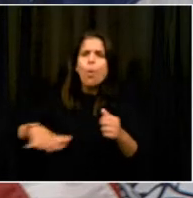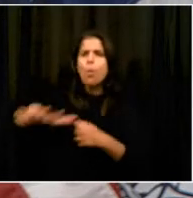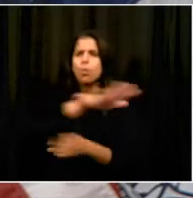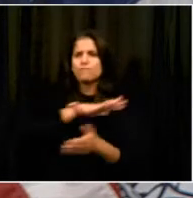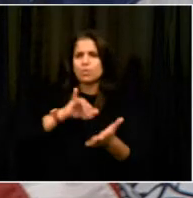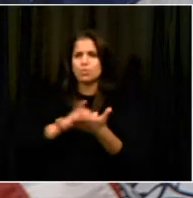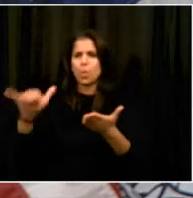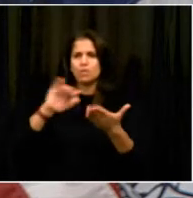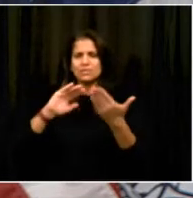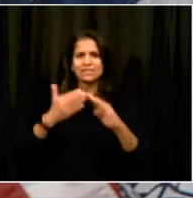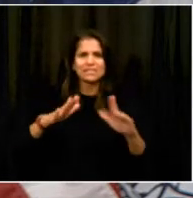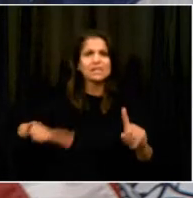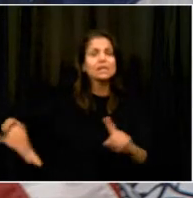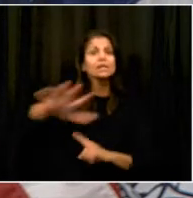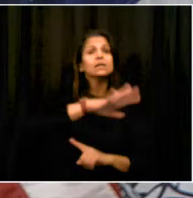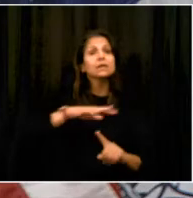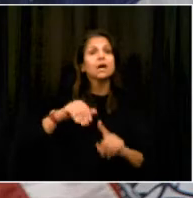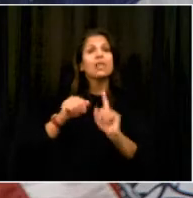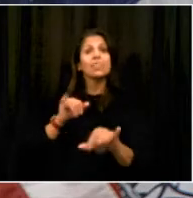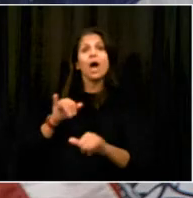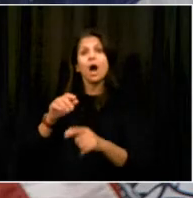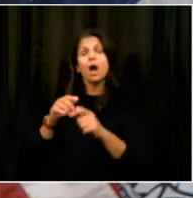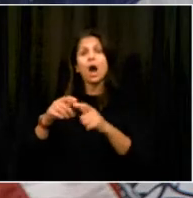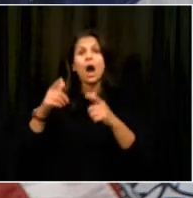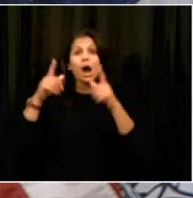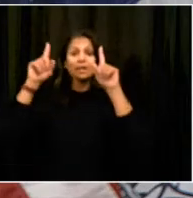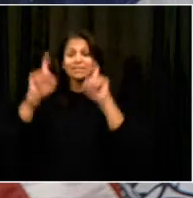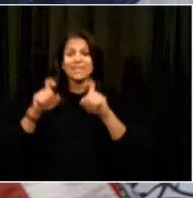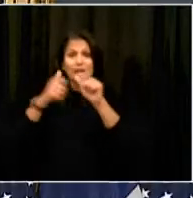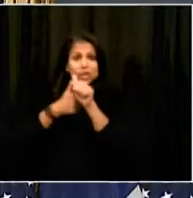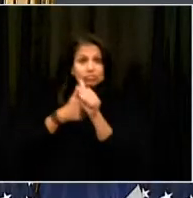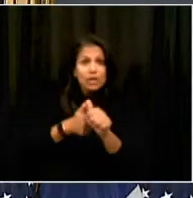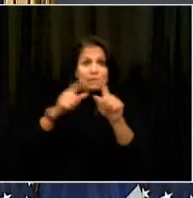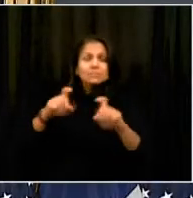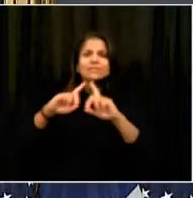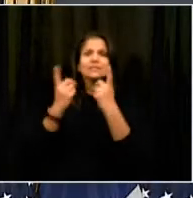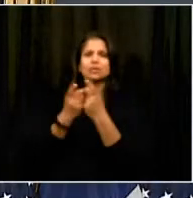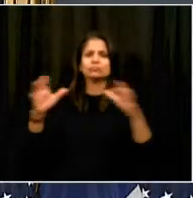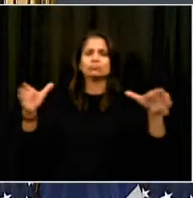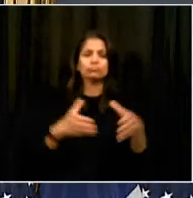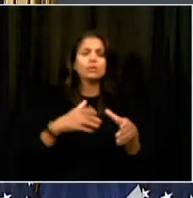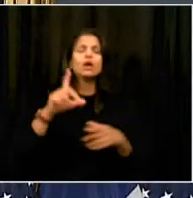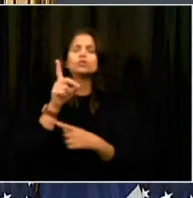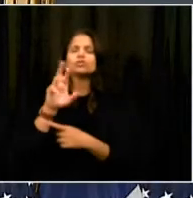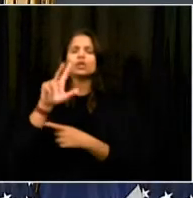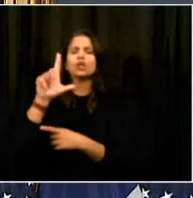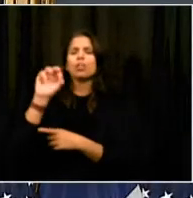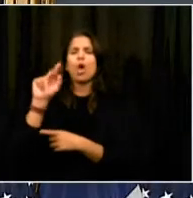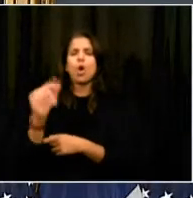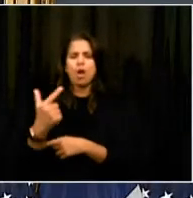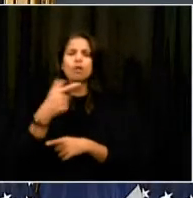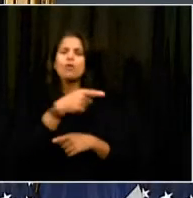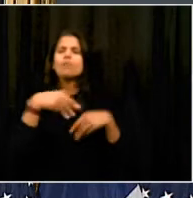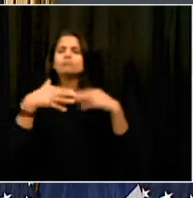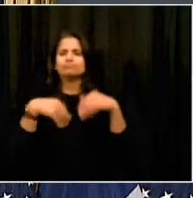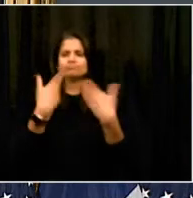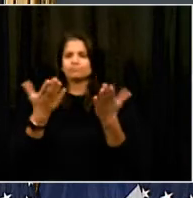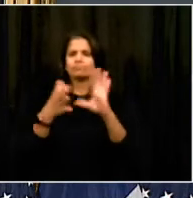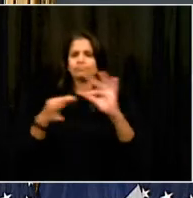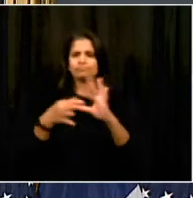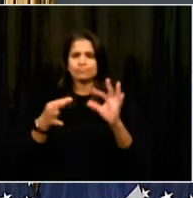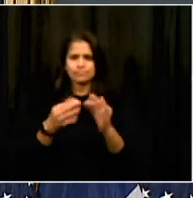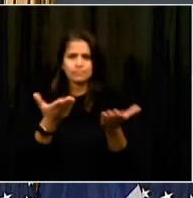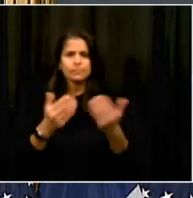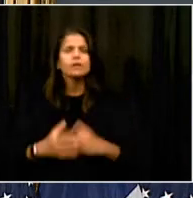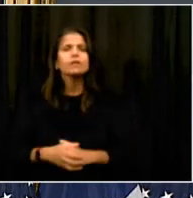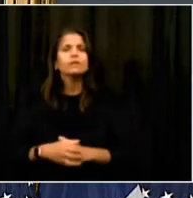and building it up to the level it is today, Dr. Ted Long. Thank you, sir. Throughout the COVID crisis, the one thing that